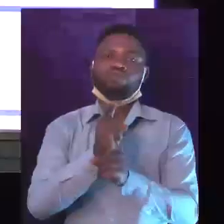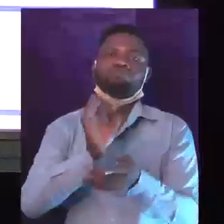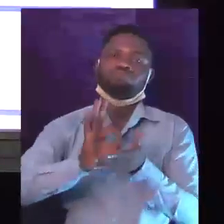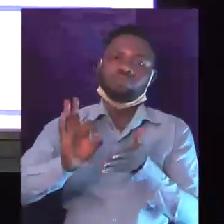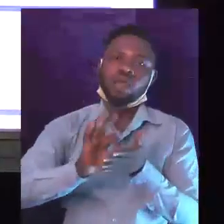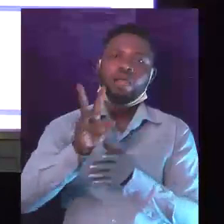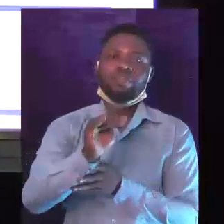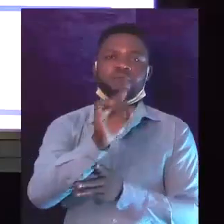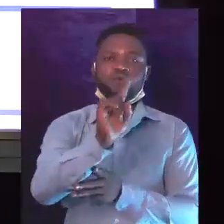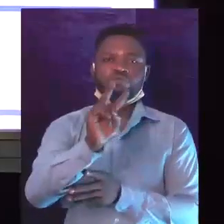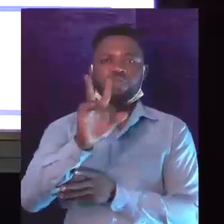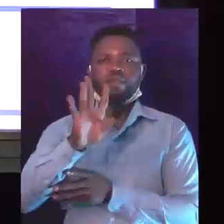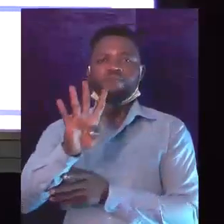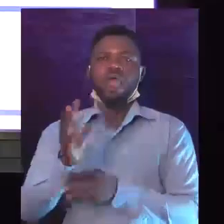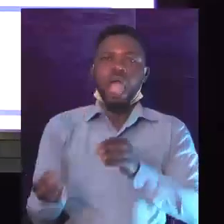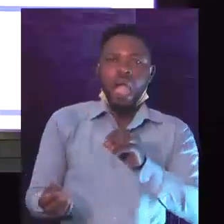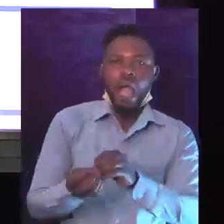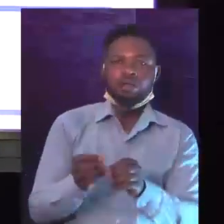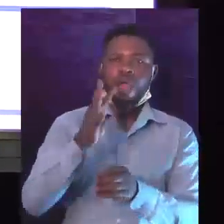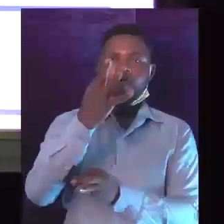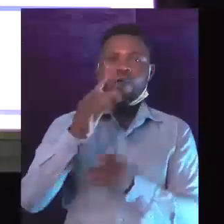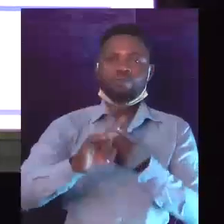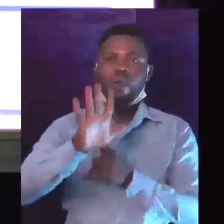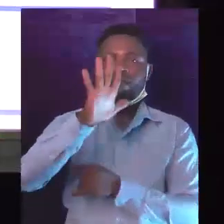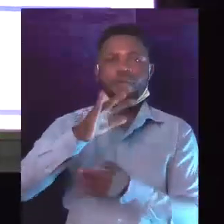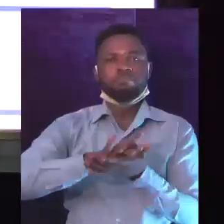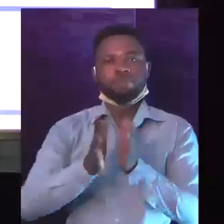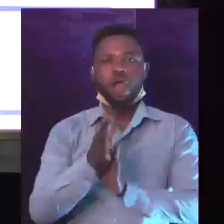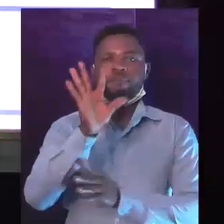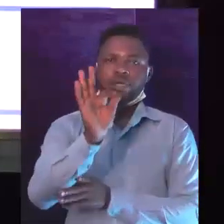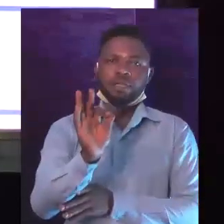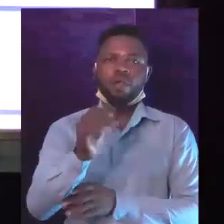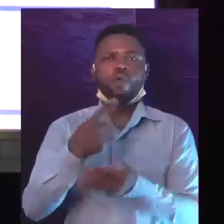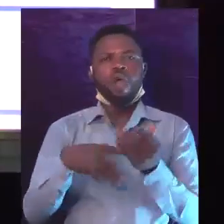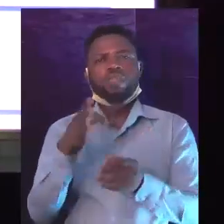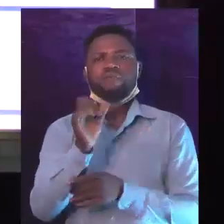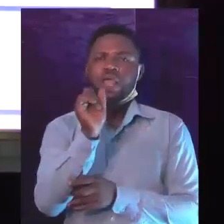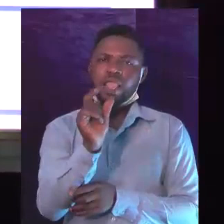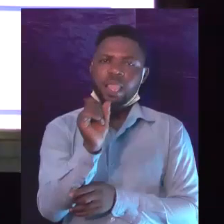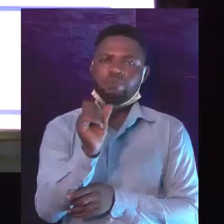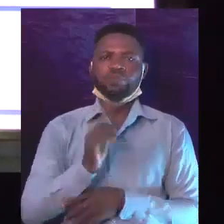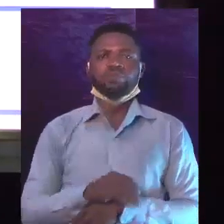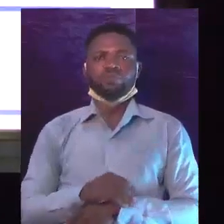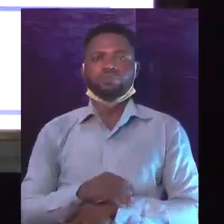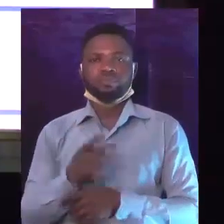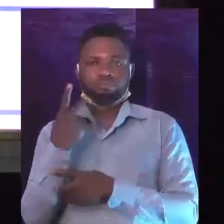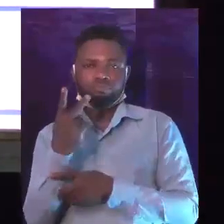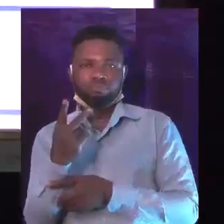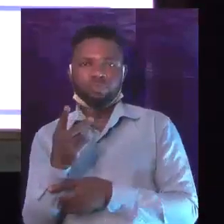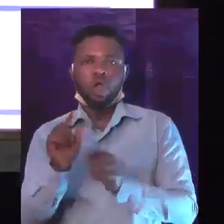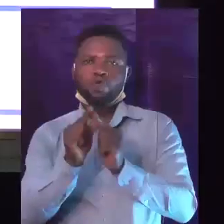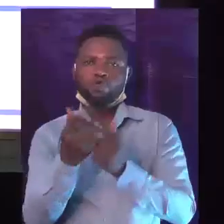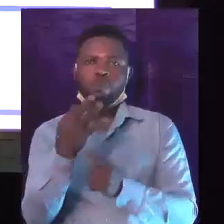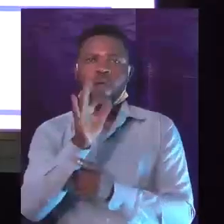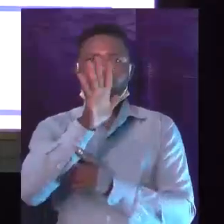singularly. 1, 2, 3, 4. Add 4 to 5, you get 9. Let's see how 11 is going to be represented using the tally marks. So groups